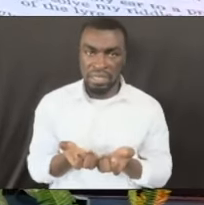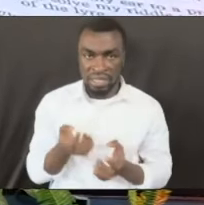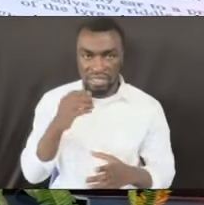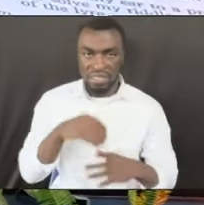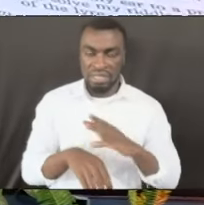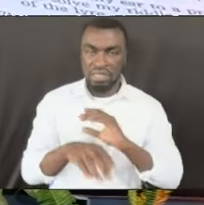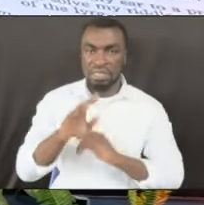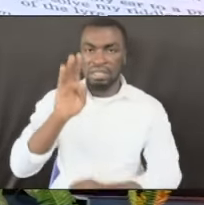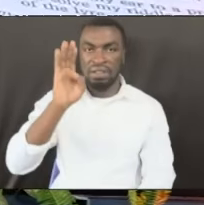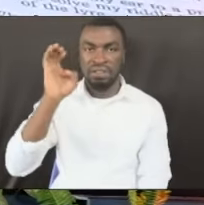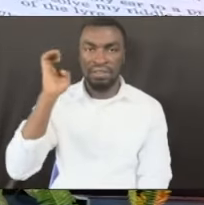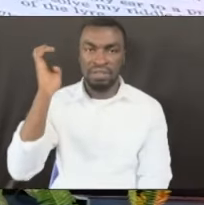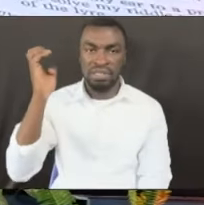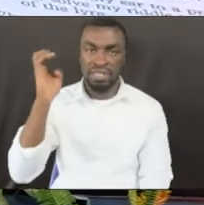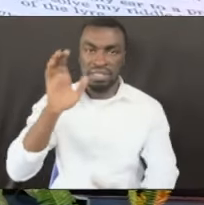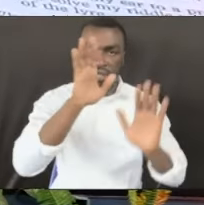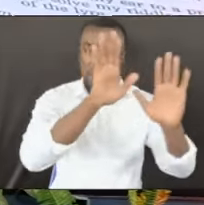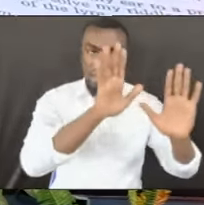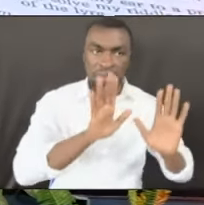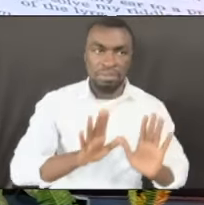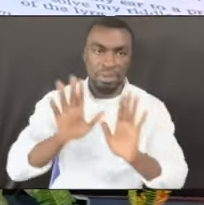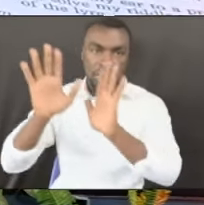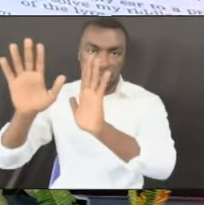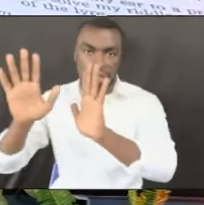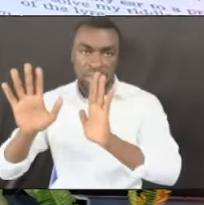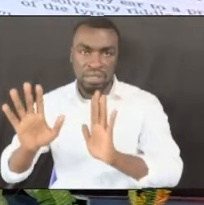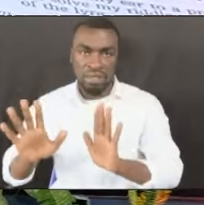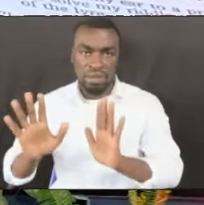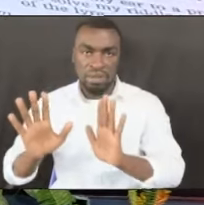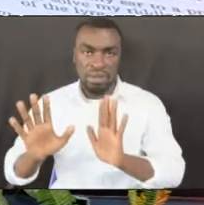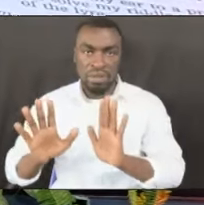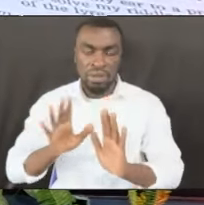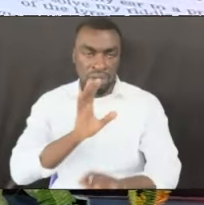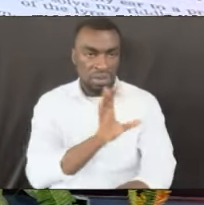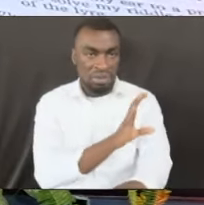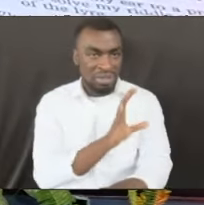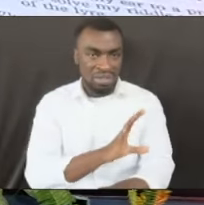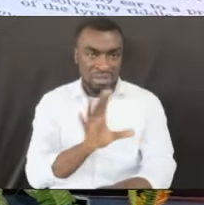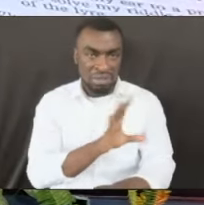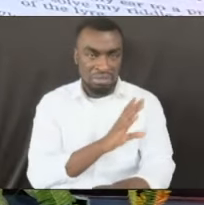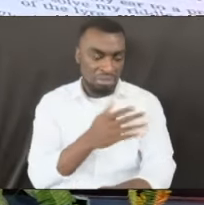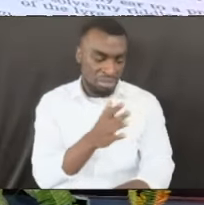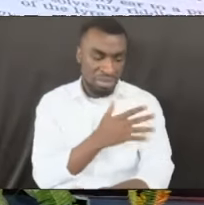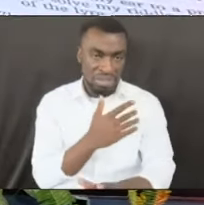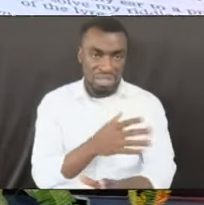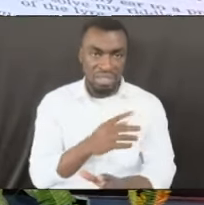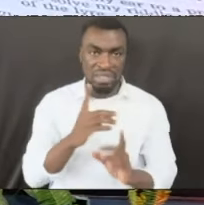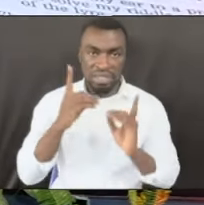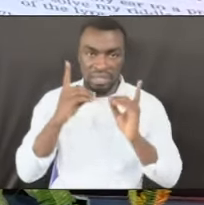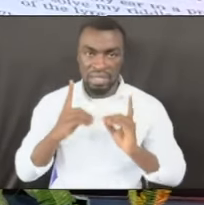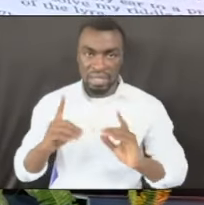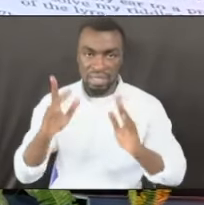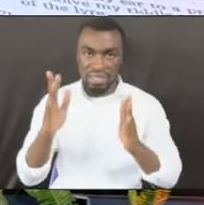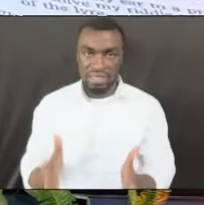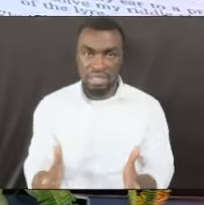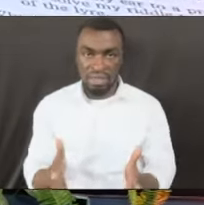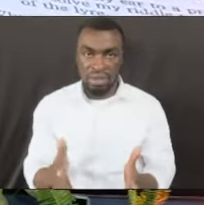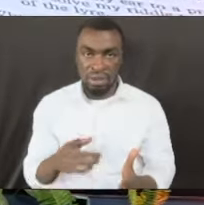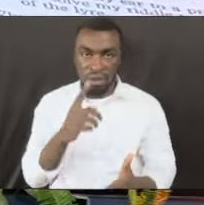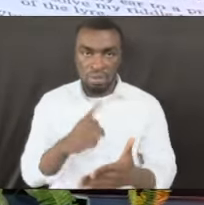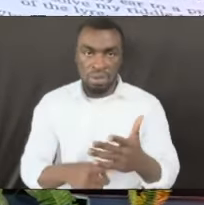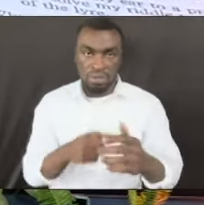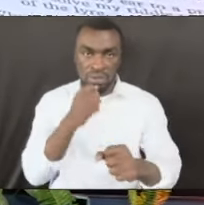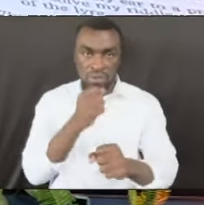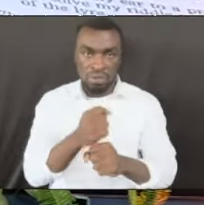campaigns. So music, chorist, or director, I don't know who to call you. If you have done it here for the church, out